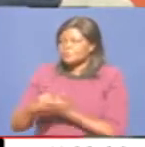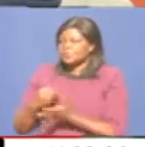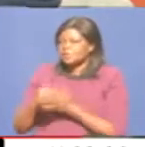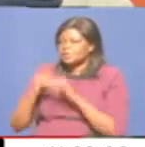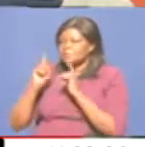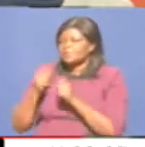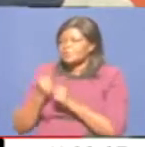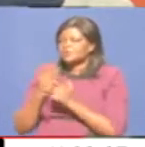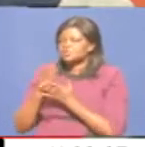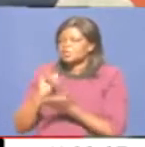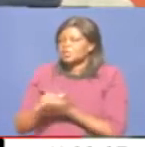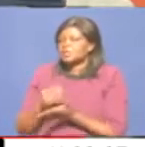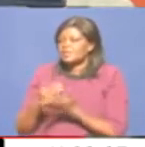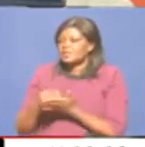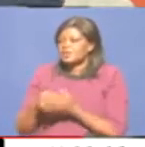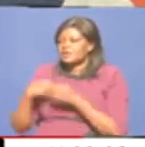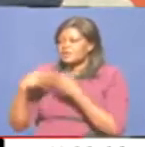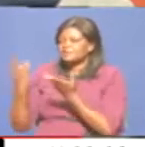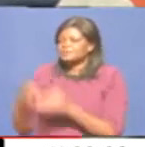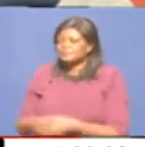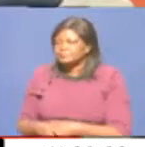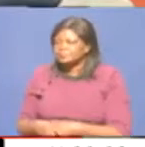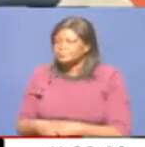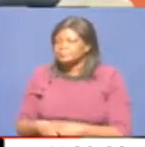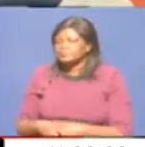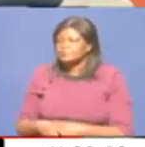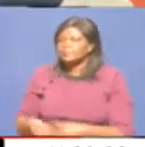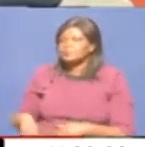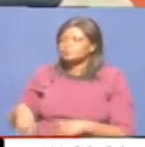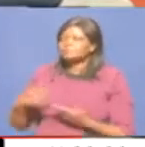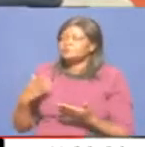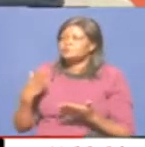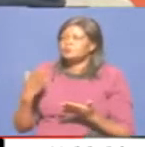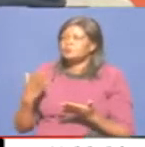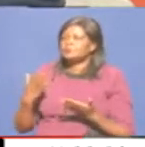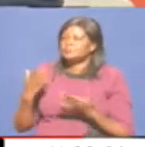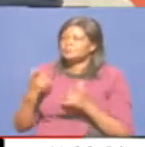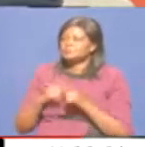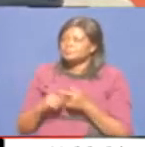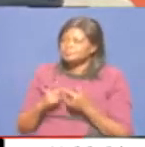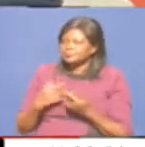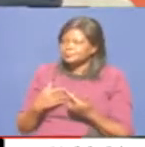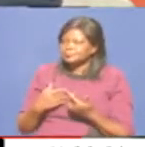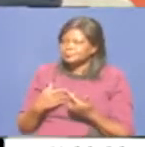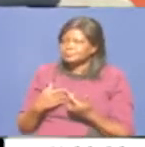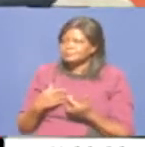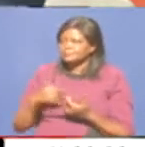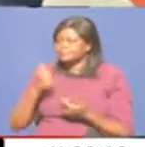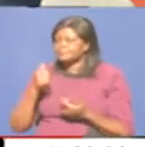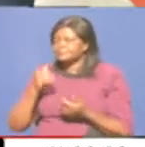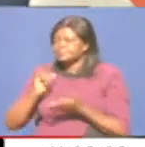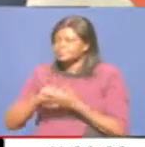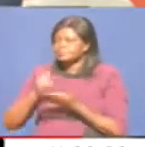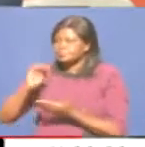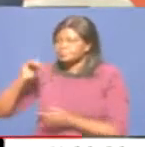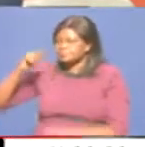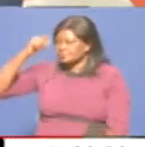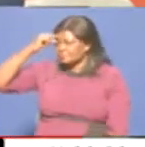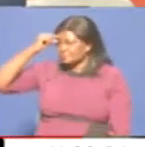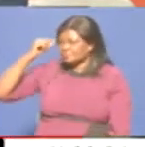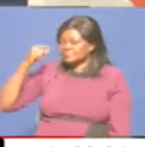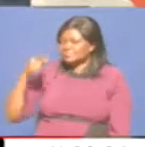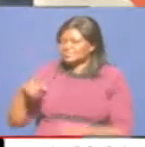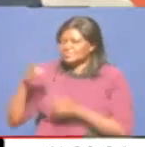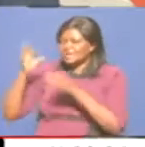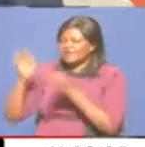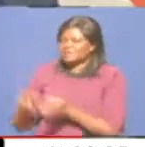sure that that money is given out. Mm. We are talking sometimes about bursaries, you know, that are given by county governments, mm. and they hardly account for